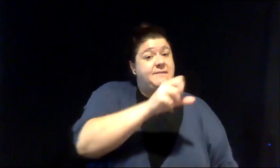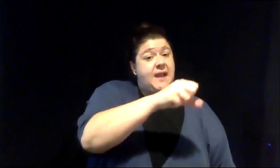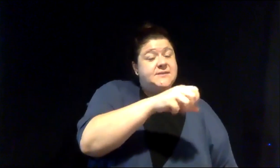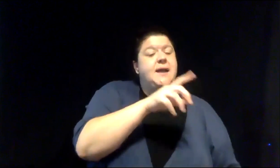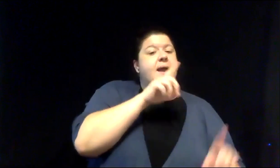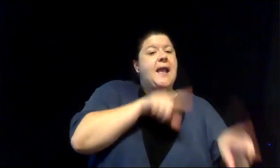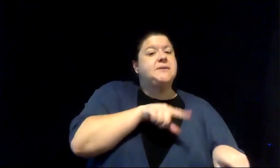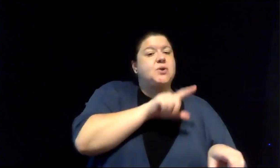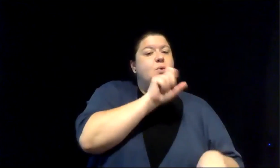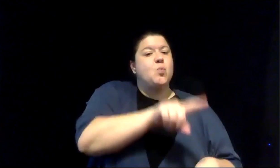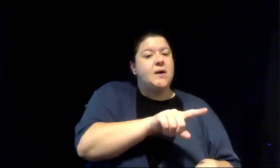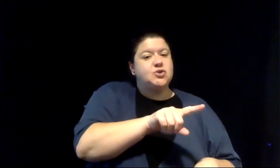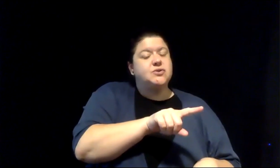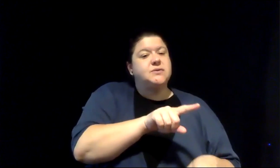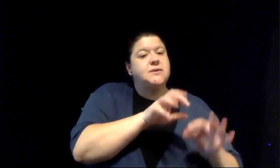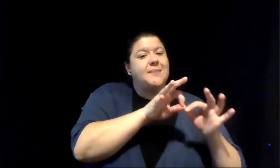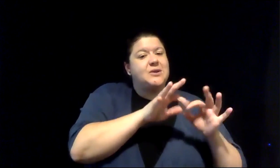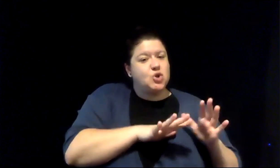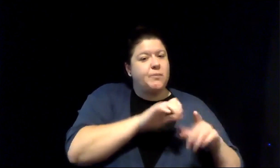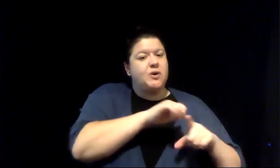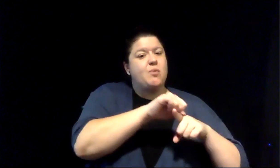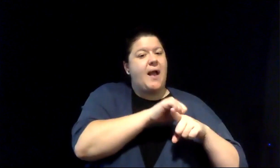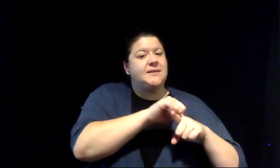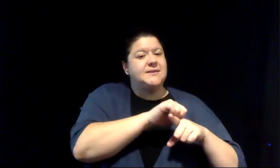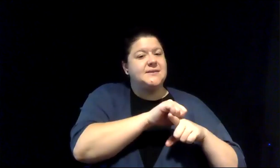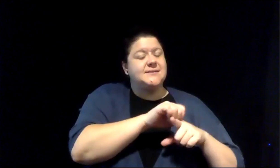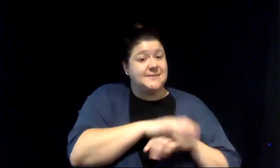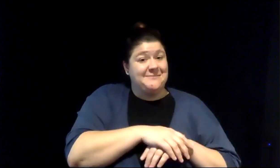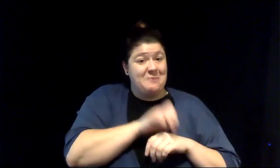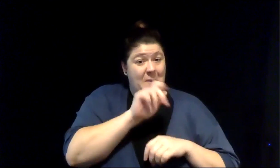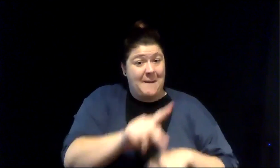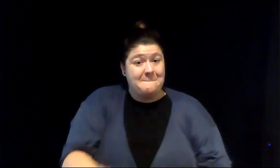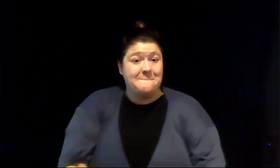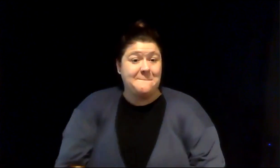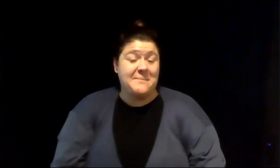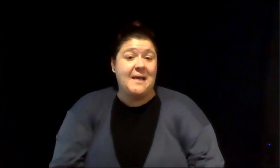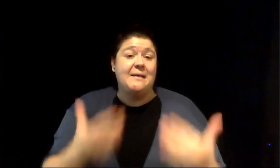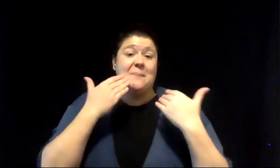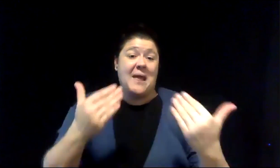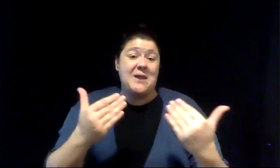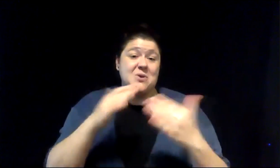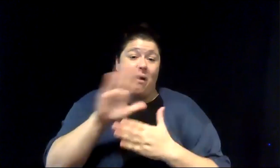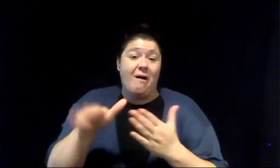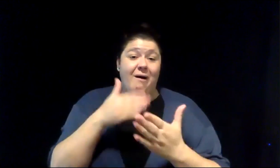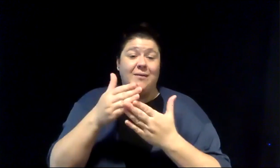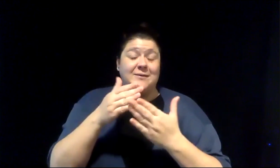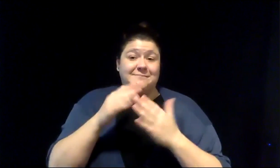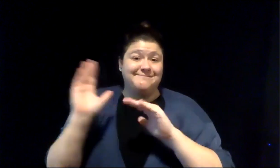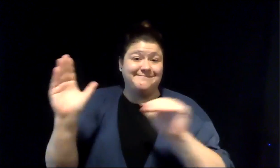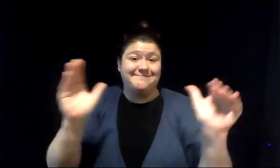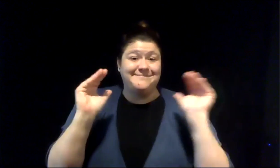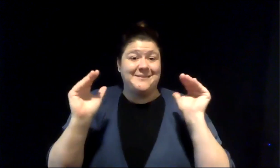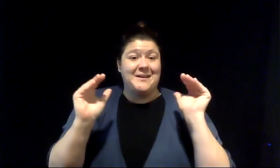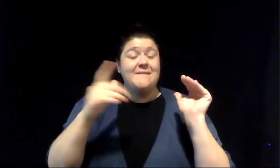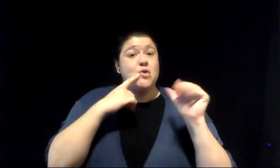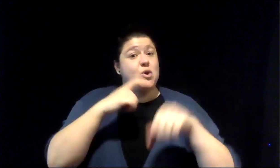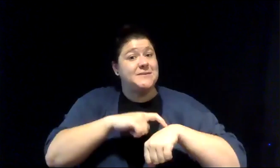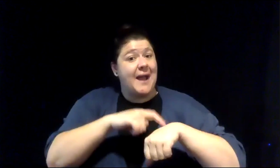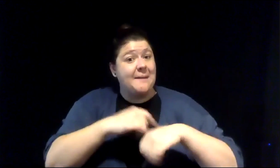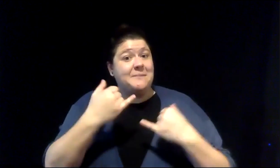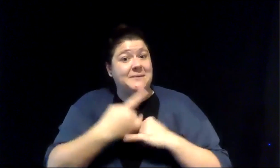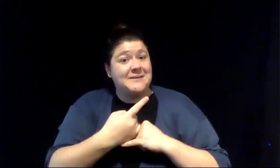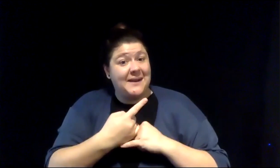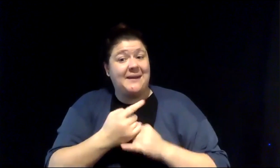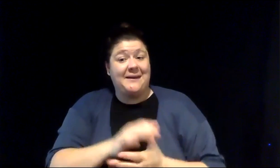questions on the interpreter practice session. Okay. All right. Thank you all so much for your time and for being here